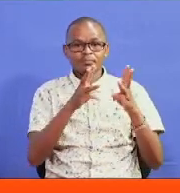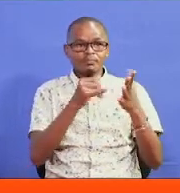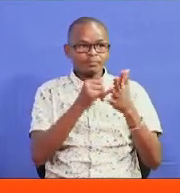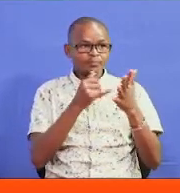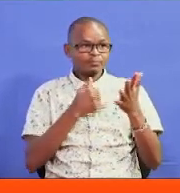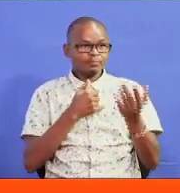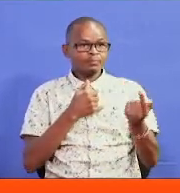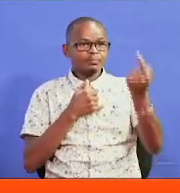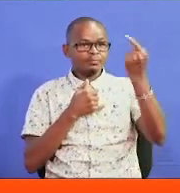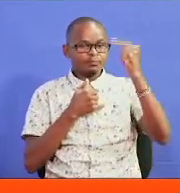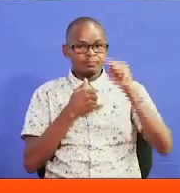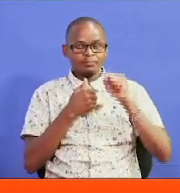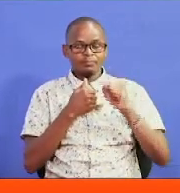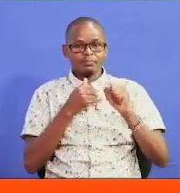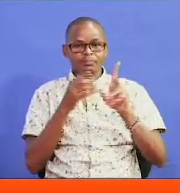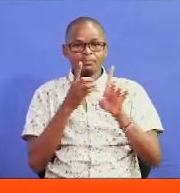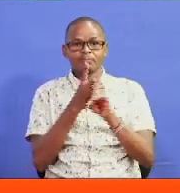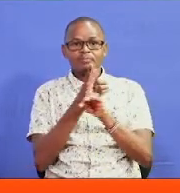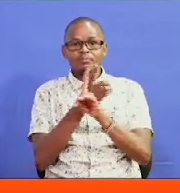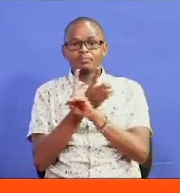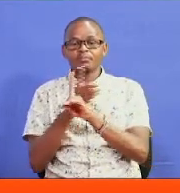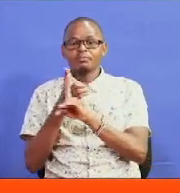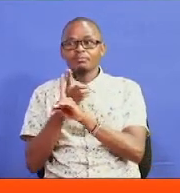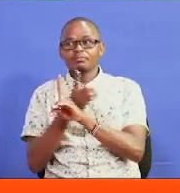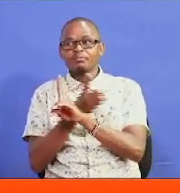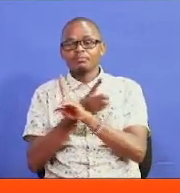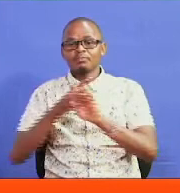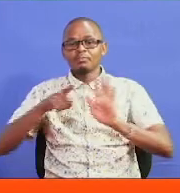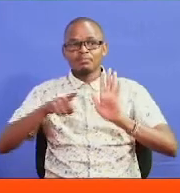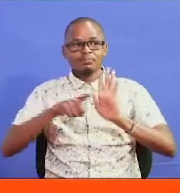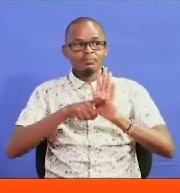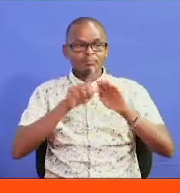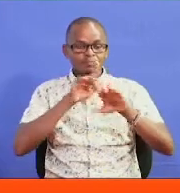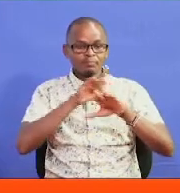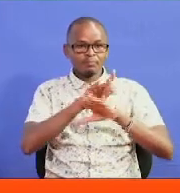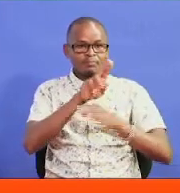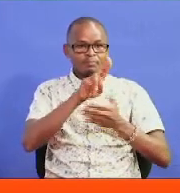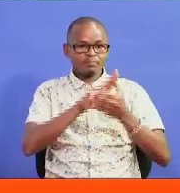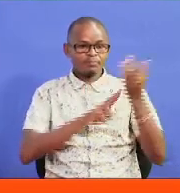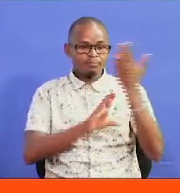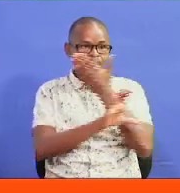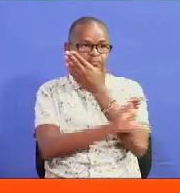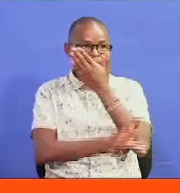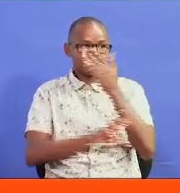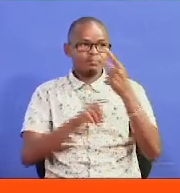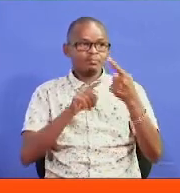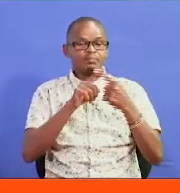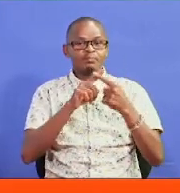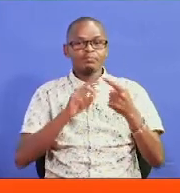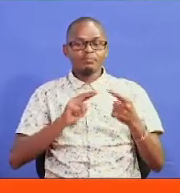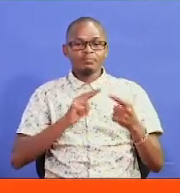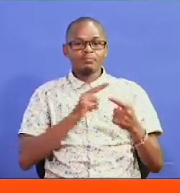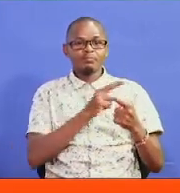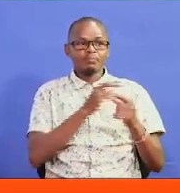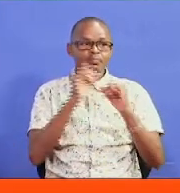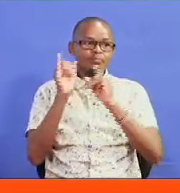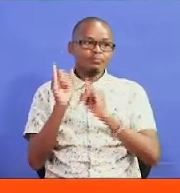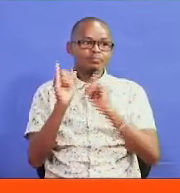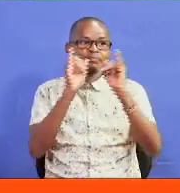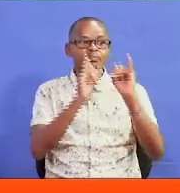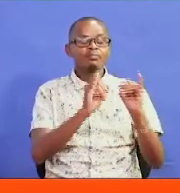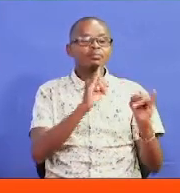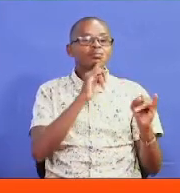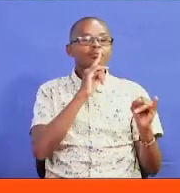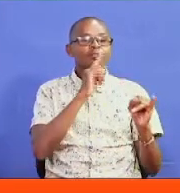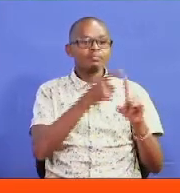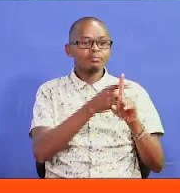has brought various negative effects to both our countries and even to us individuals. Right.